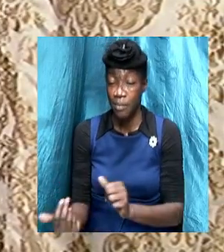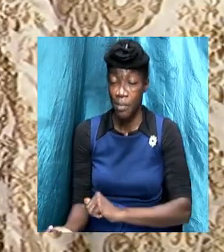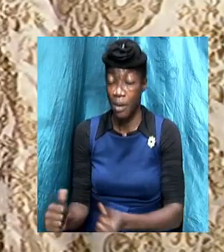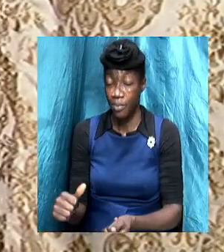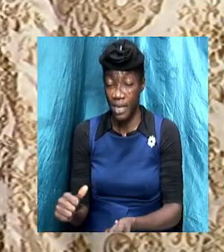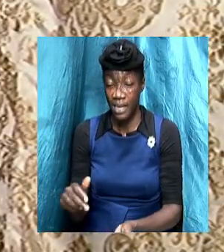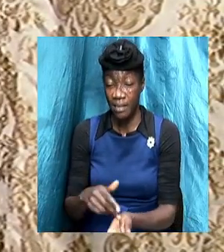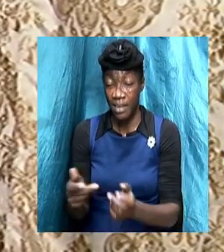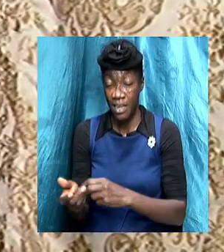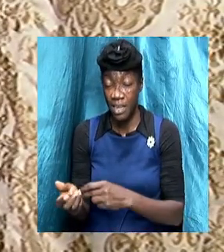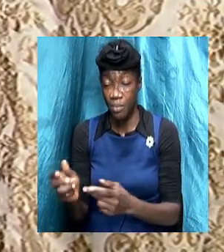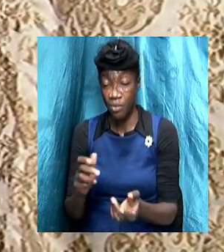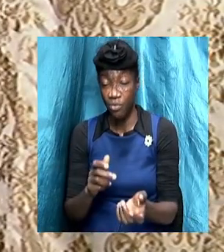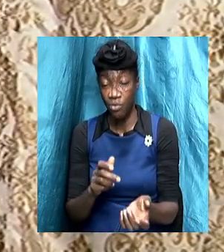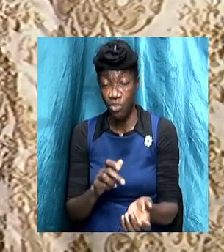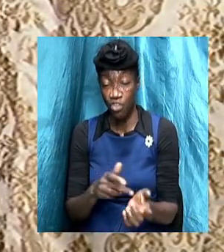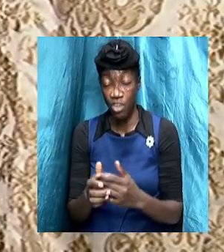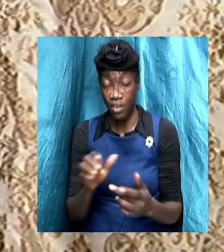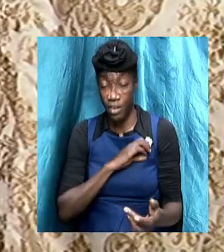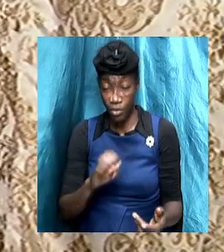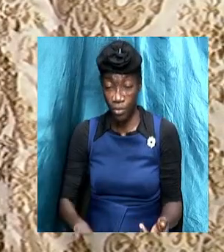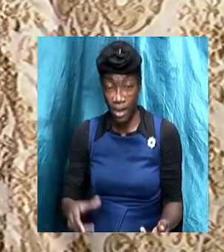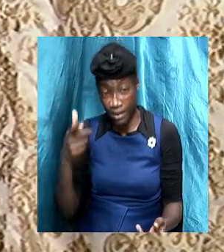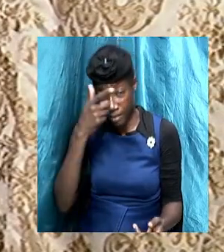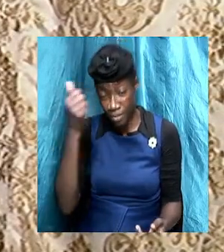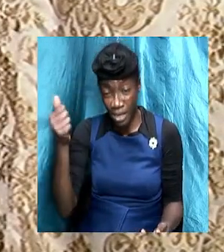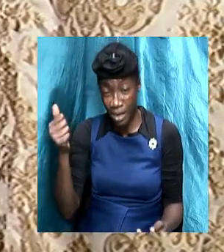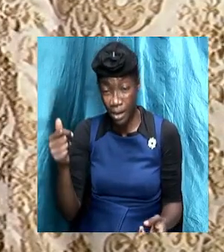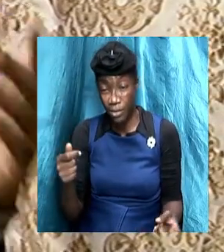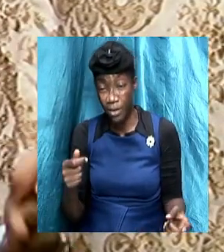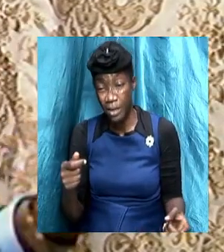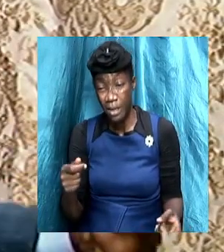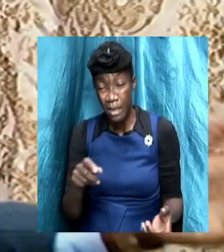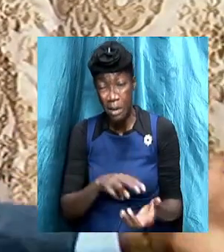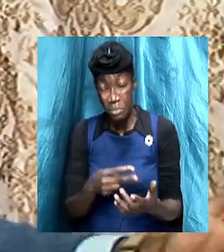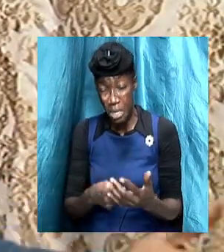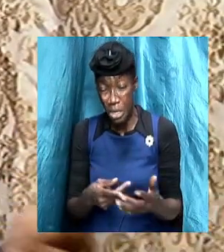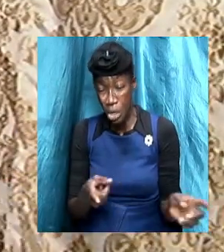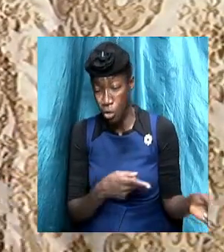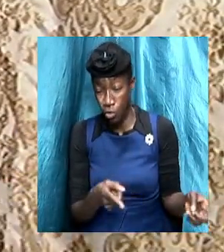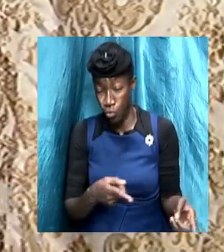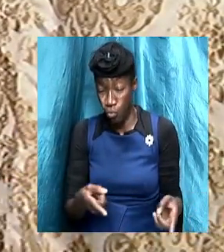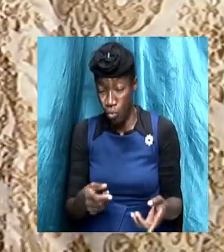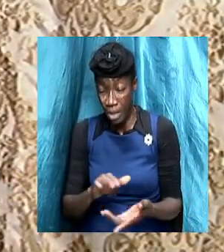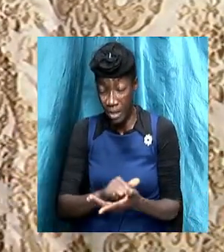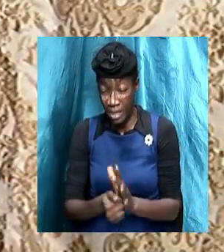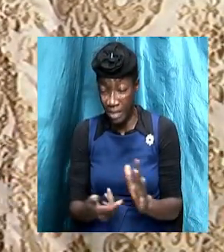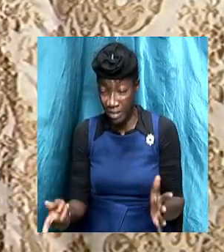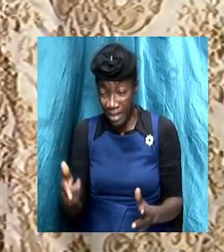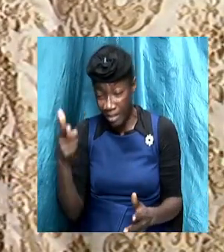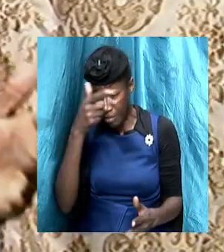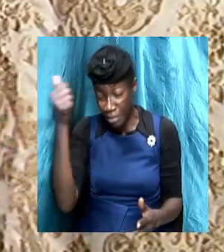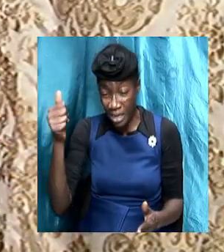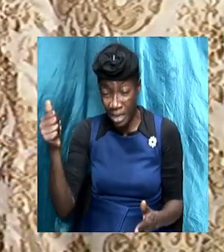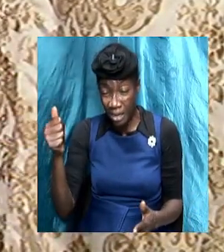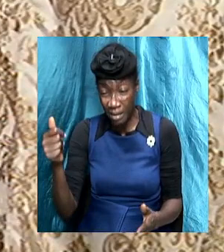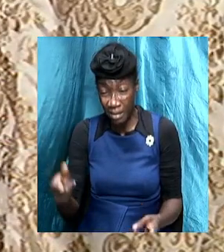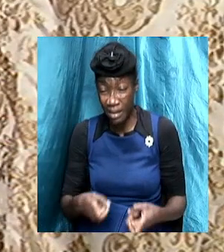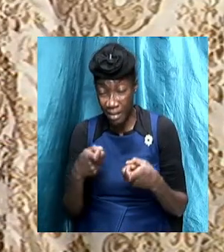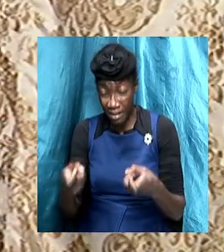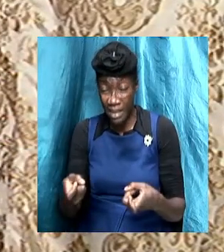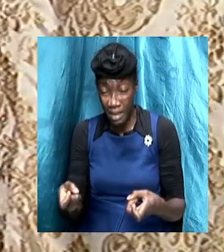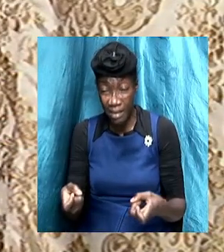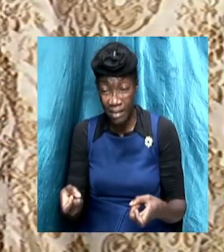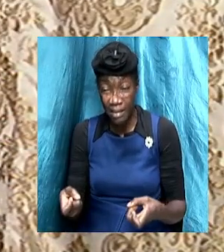sins. In other words, do these things because your sins were already remitted. In other words, your sins were already forgiven.